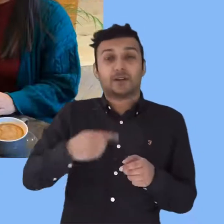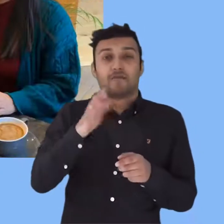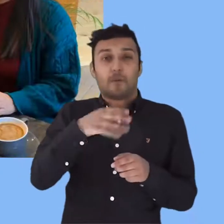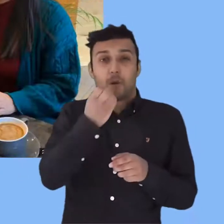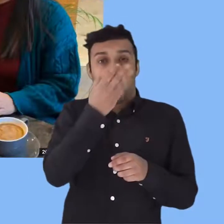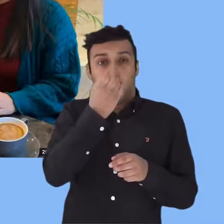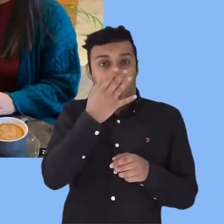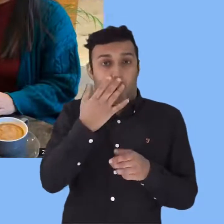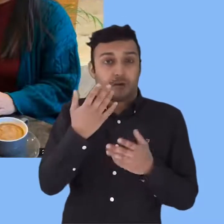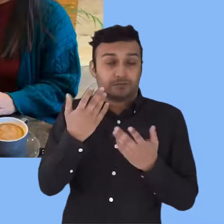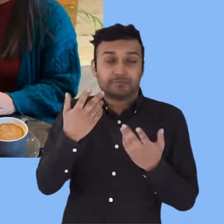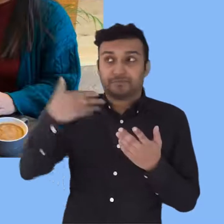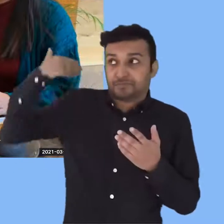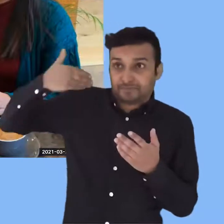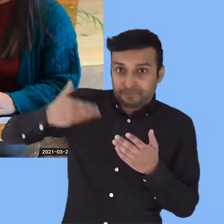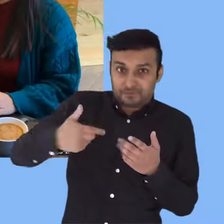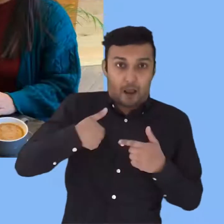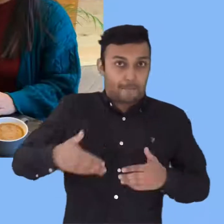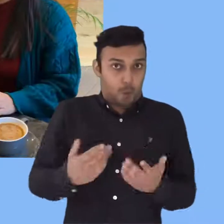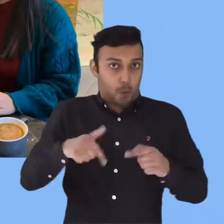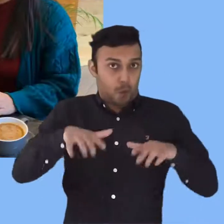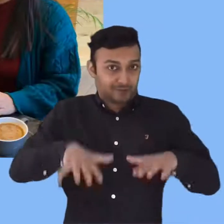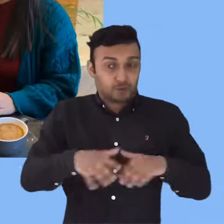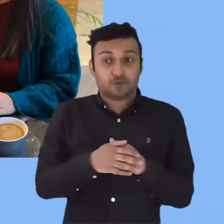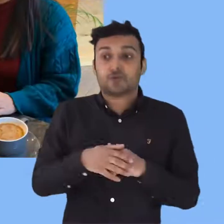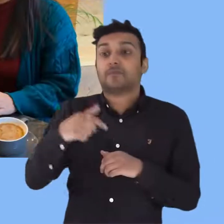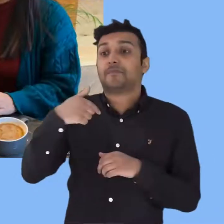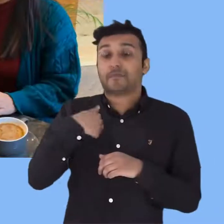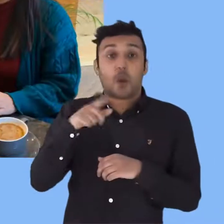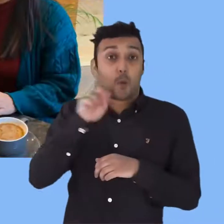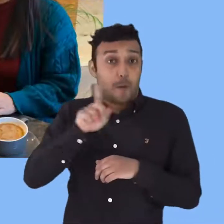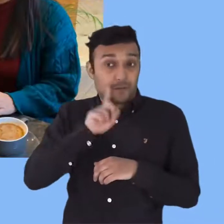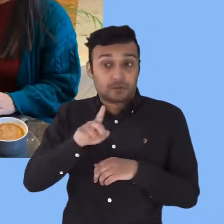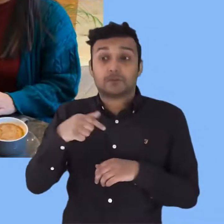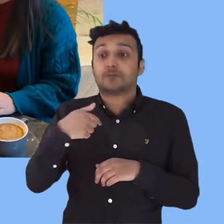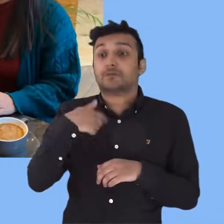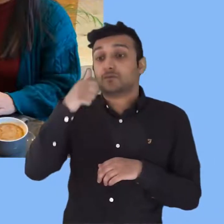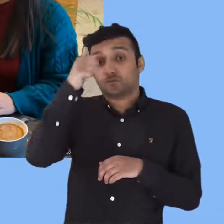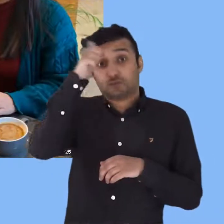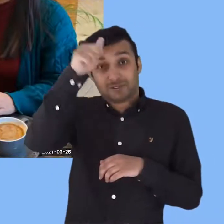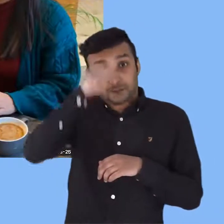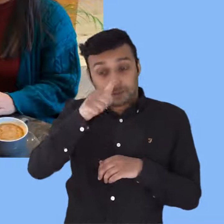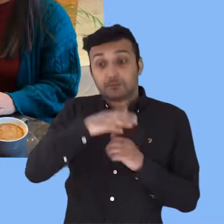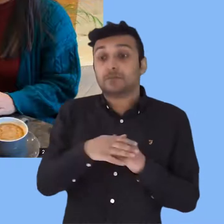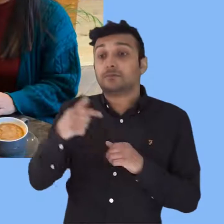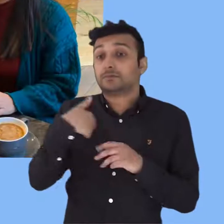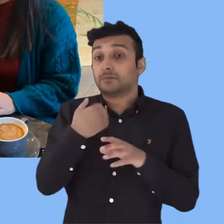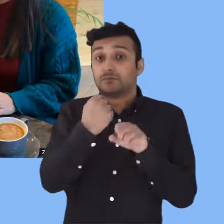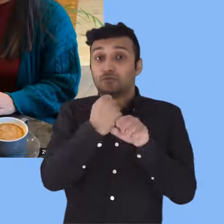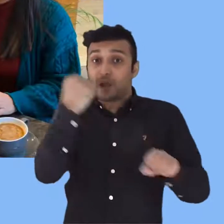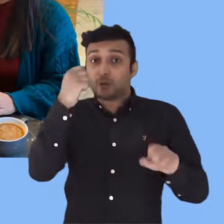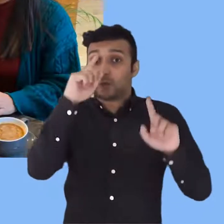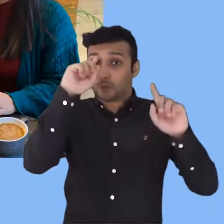Hong Kong Chinese person, and I am a cisgender woman. I am a Christian. I am a graduate